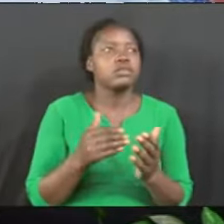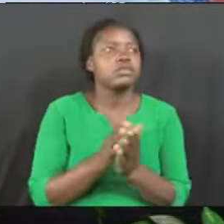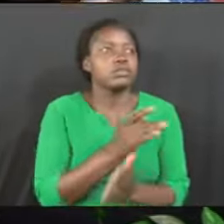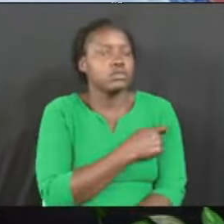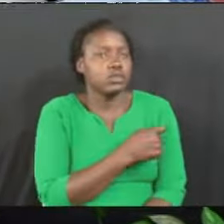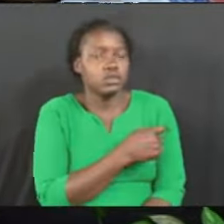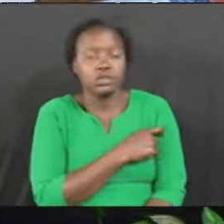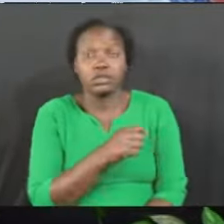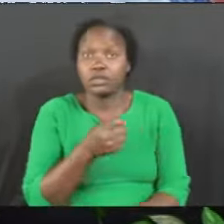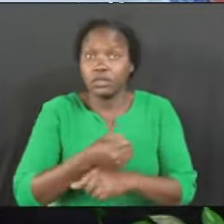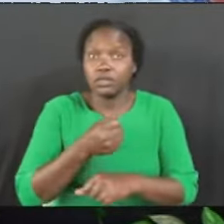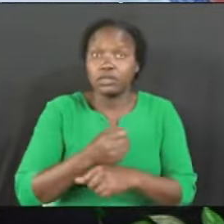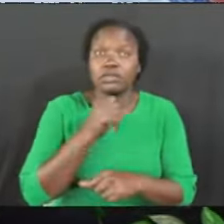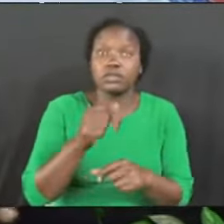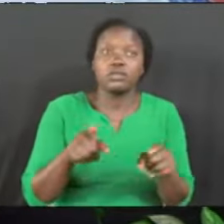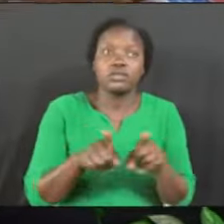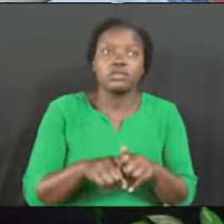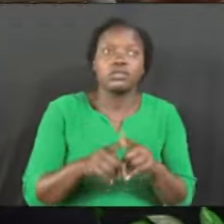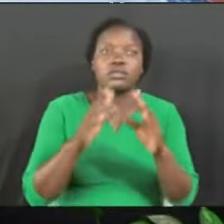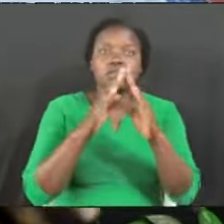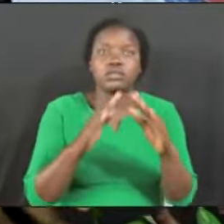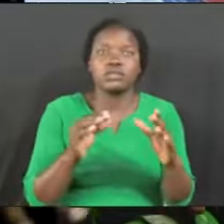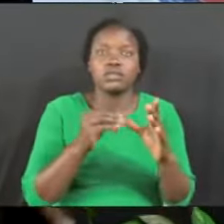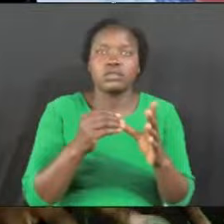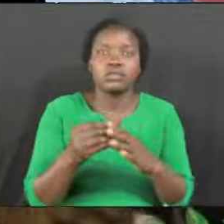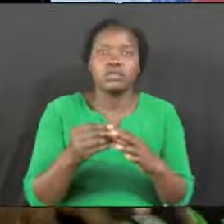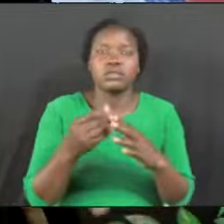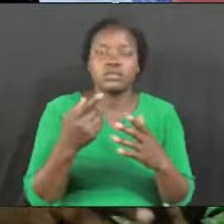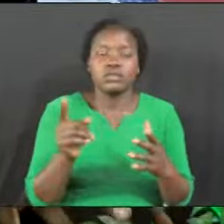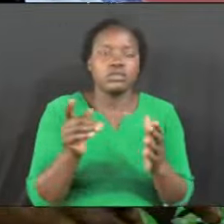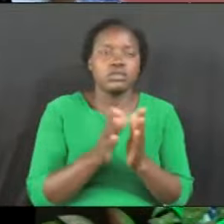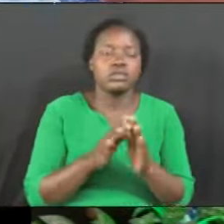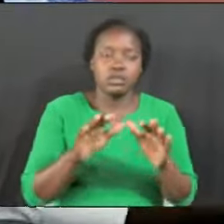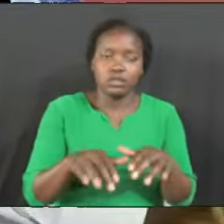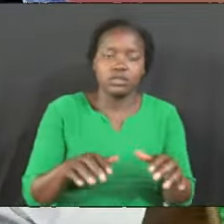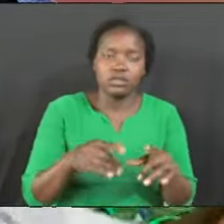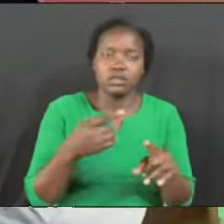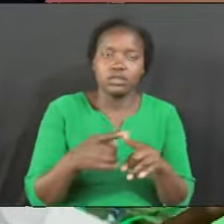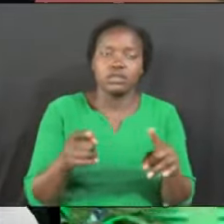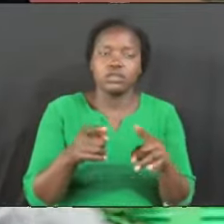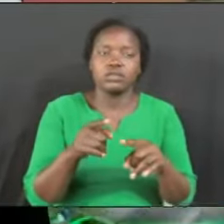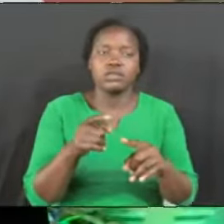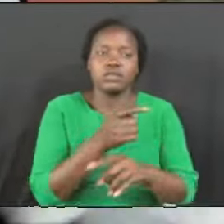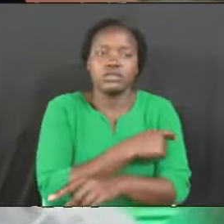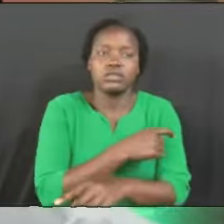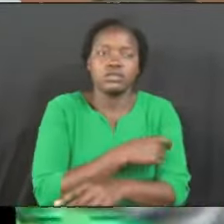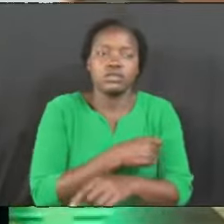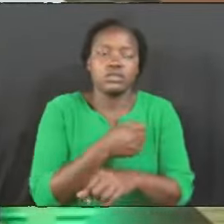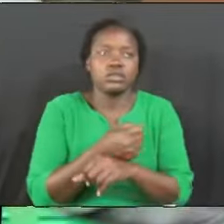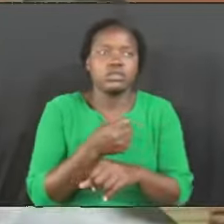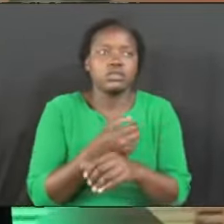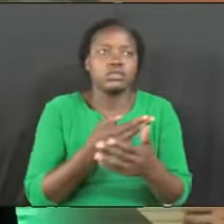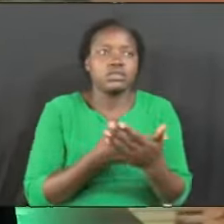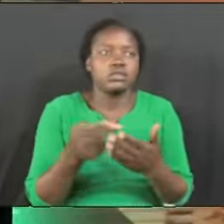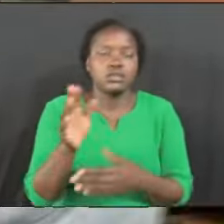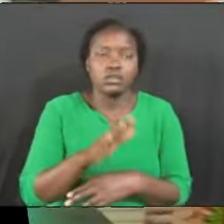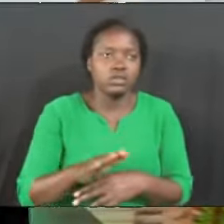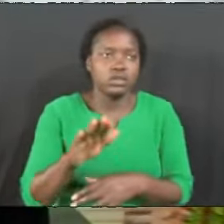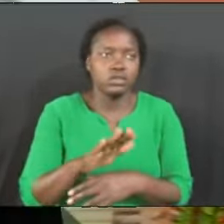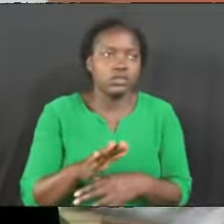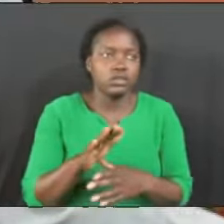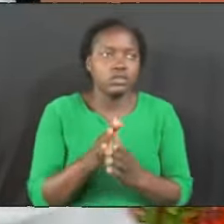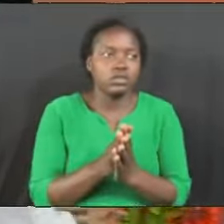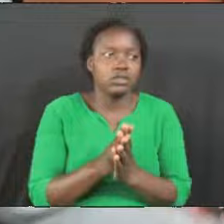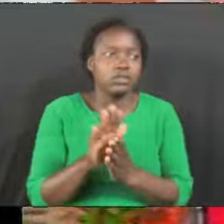not like your house, not like your apartment, but you ought to treat the sanctuary like holy ground, because this